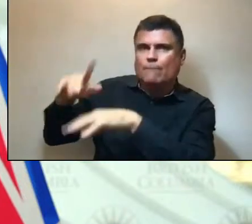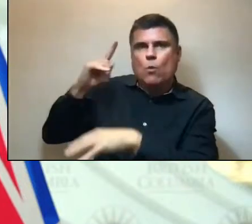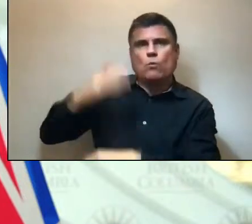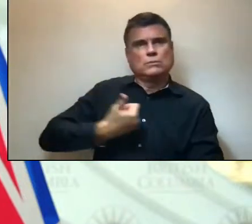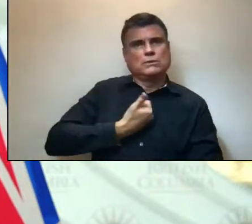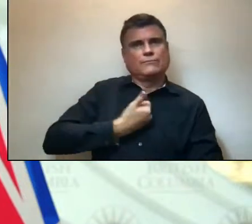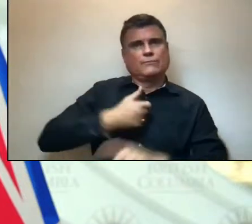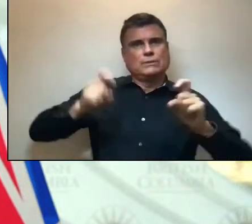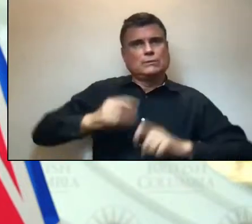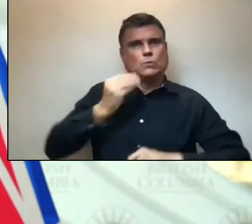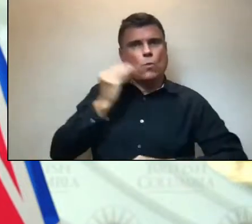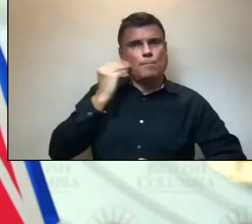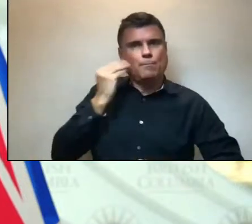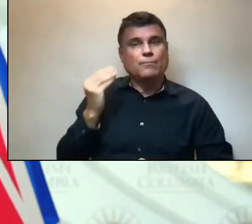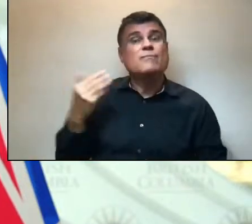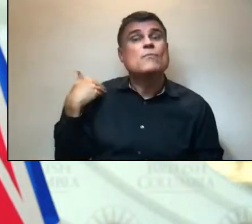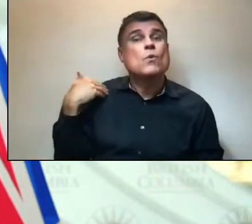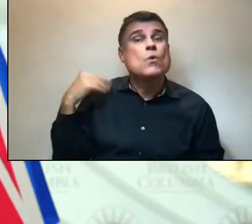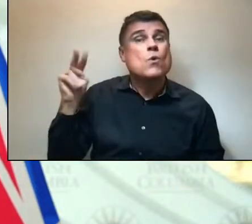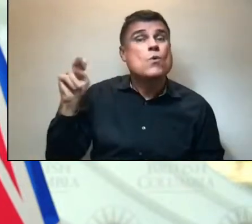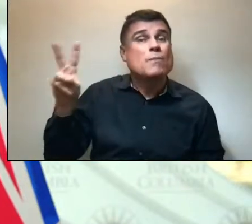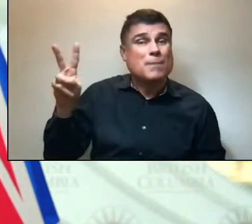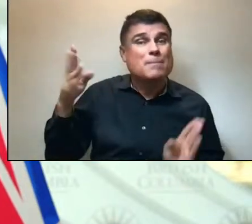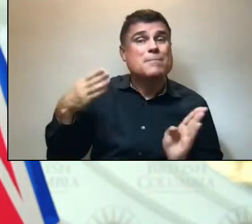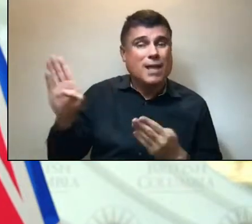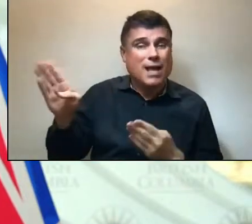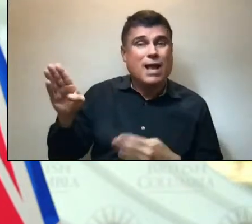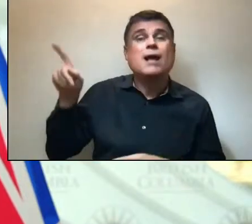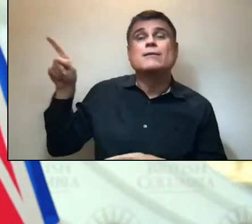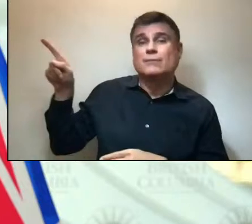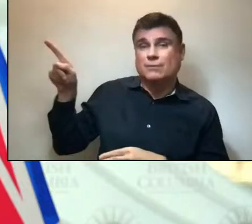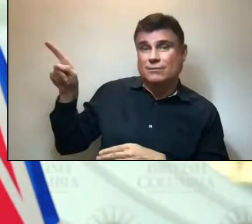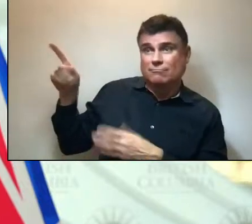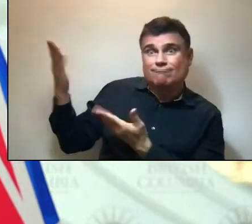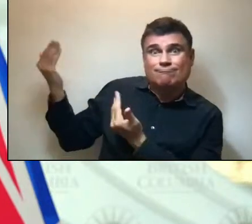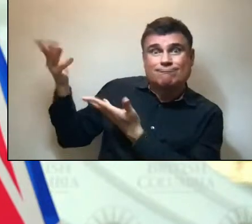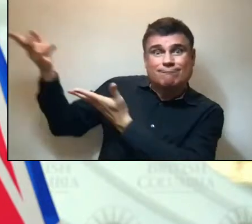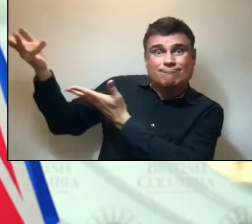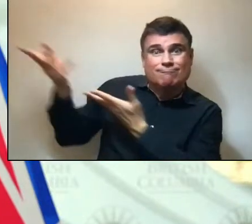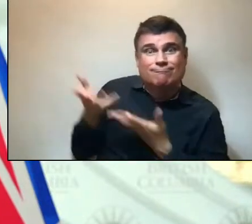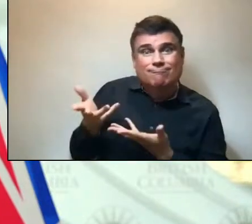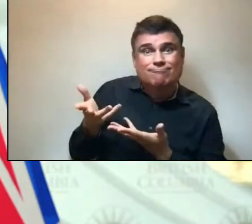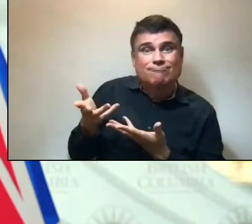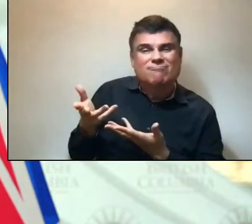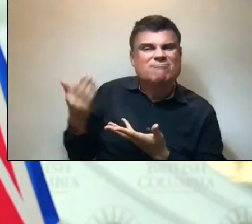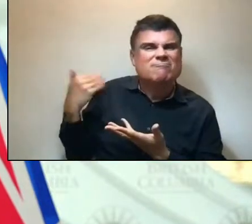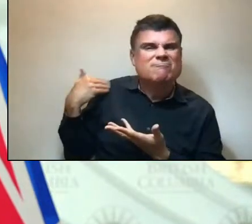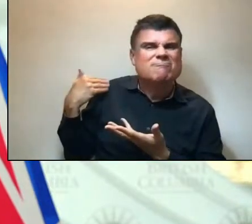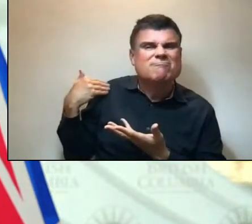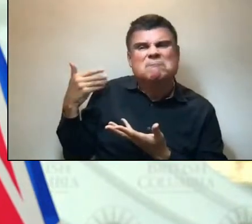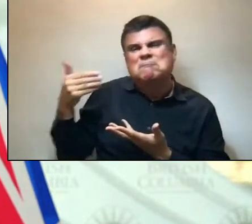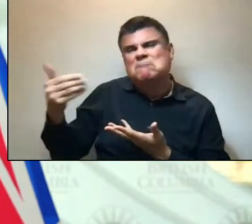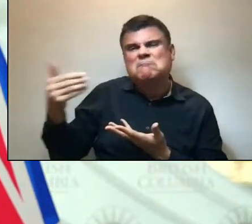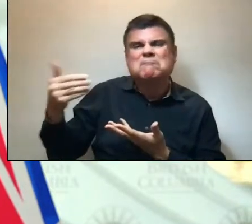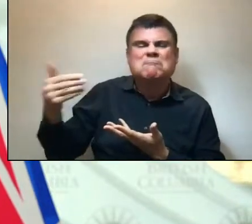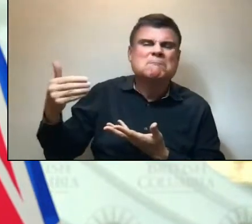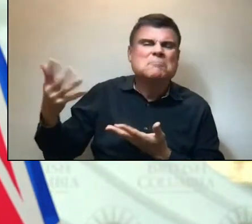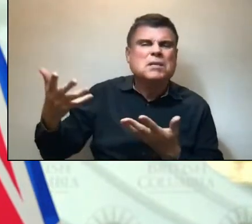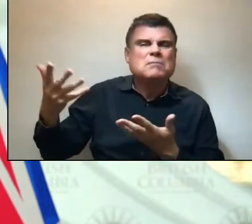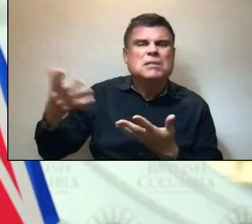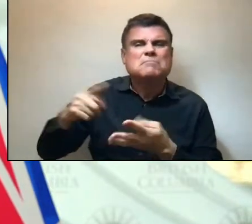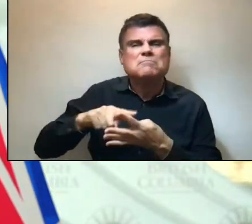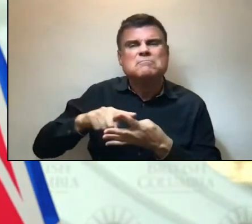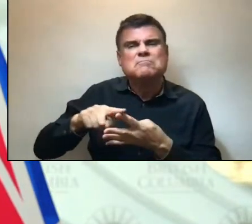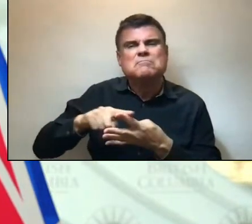November. We are expecting a supply of these at-home tests to arrive from the federal government in mid to late January. Then we'll be taking immediate action. Those will